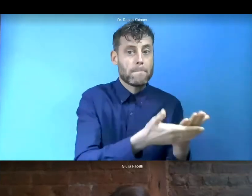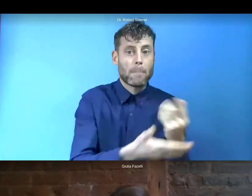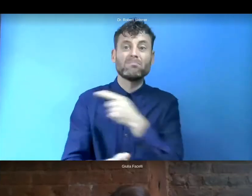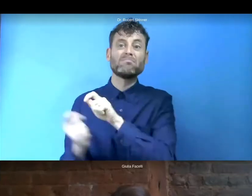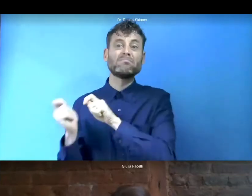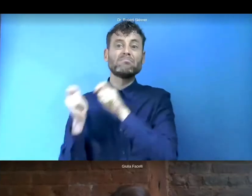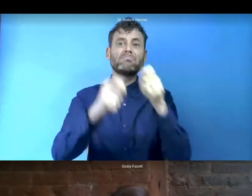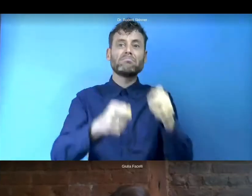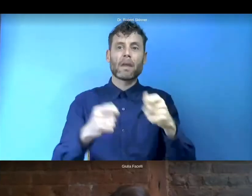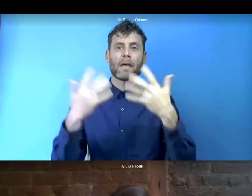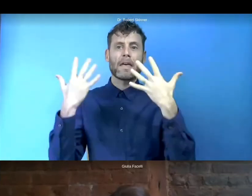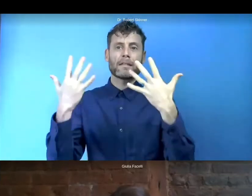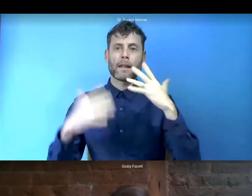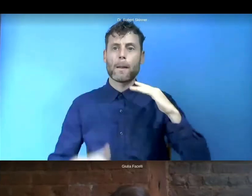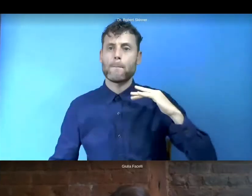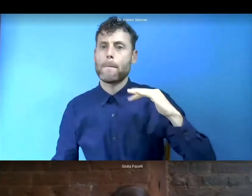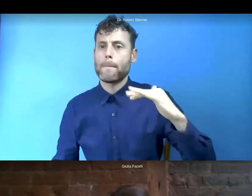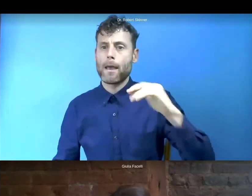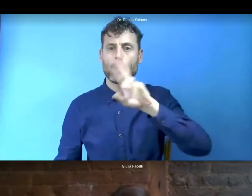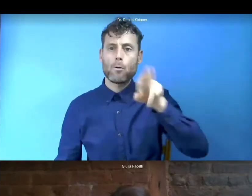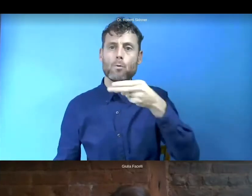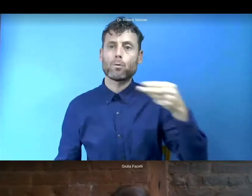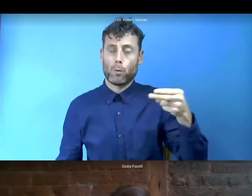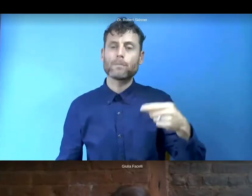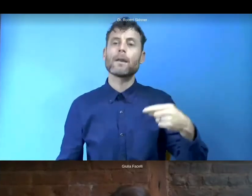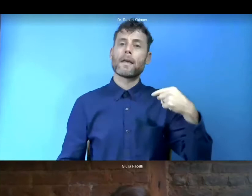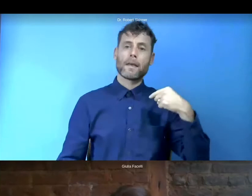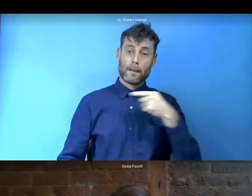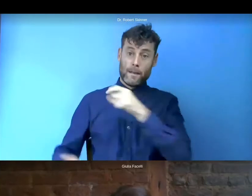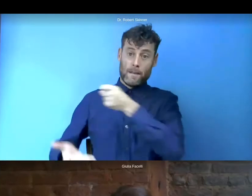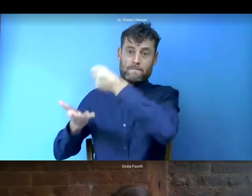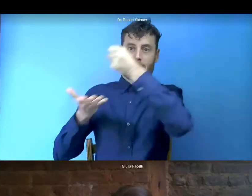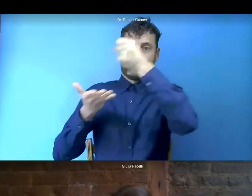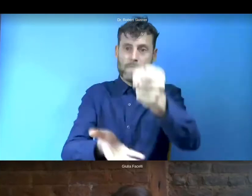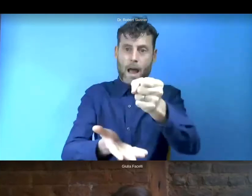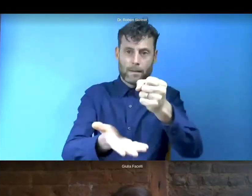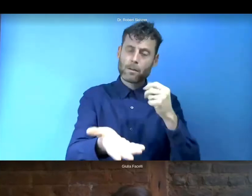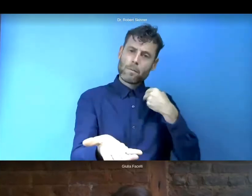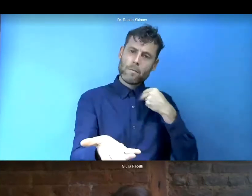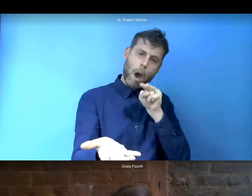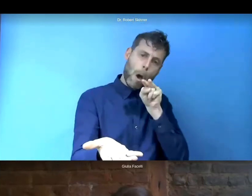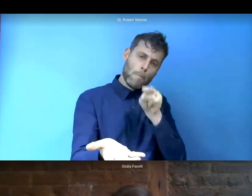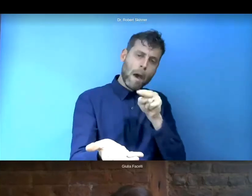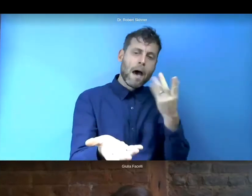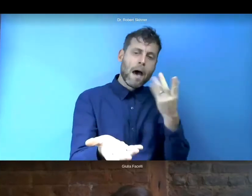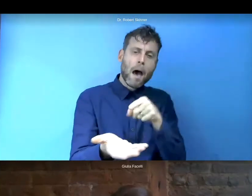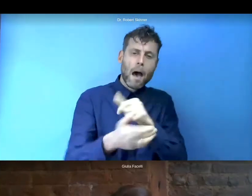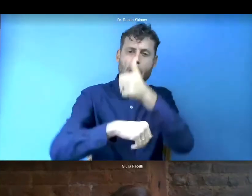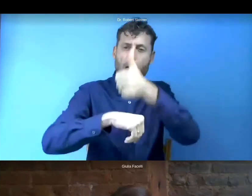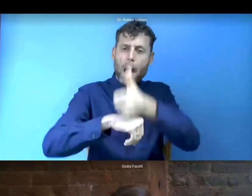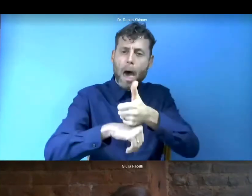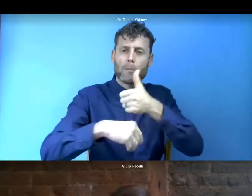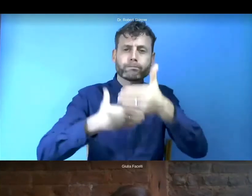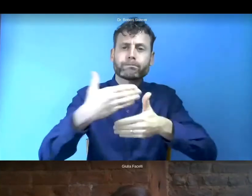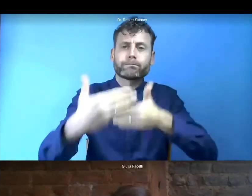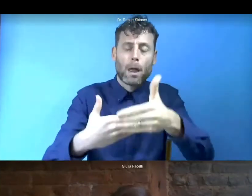spring 2017, and I have followed the implementation of the project since then on behalf of EASME. I can say that ROC